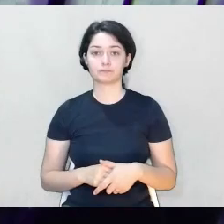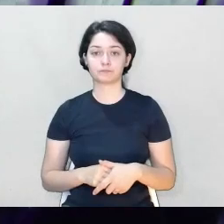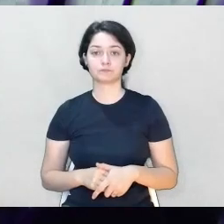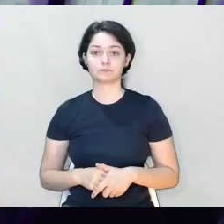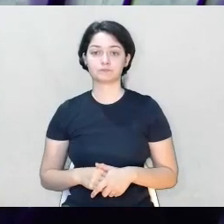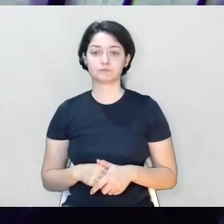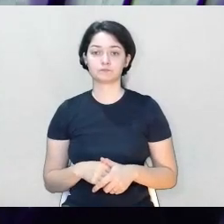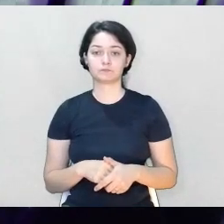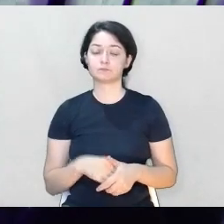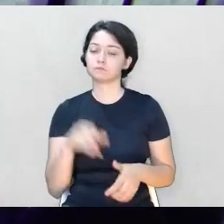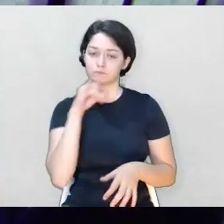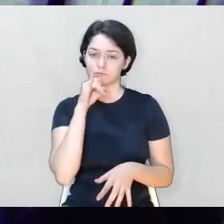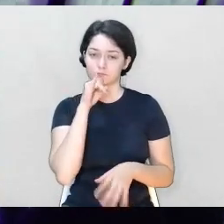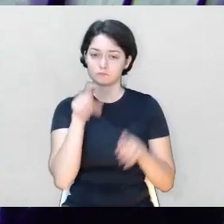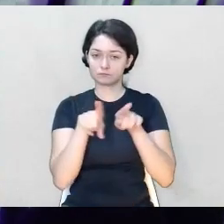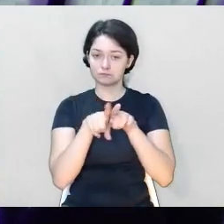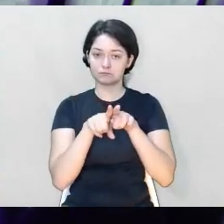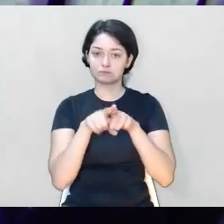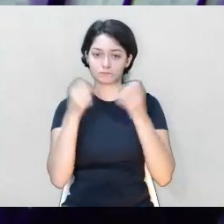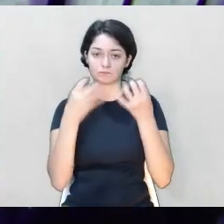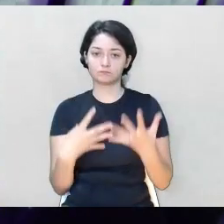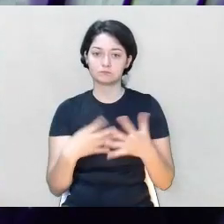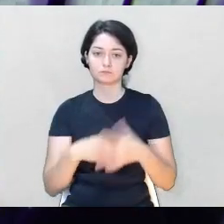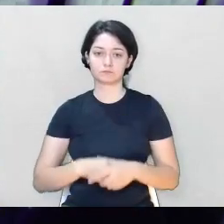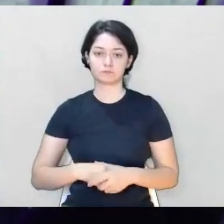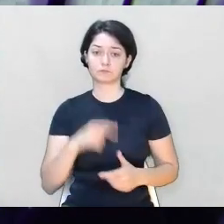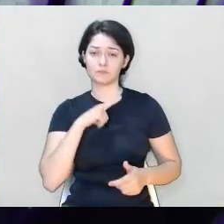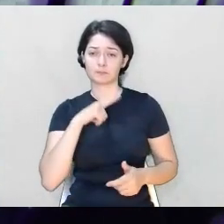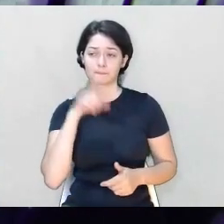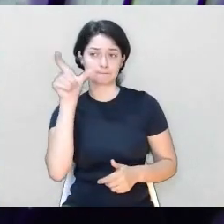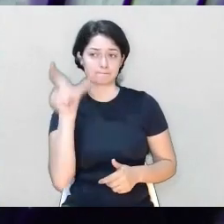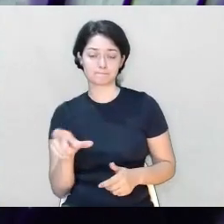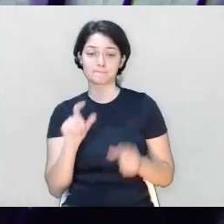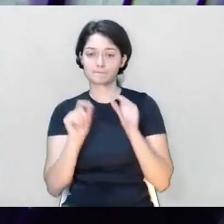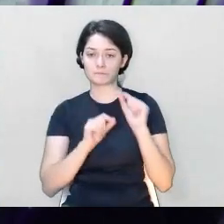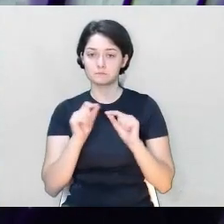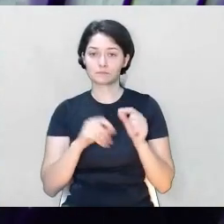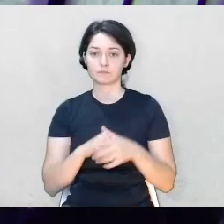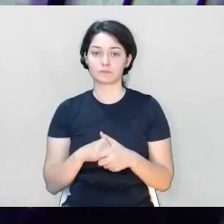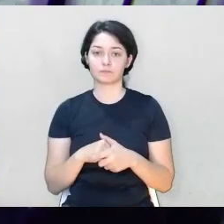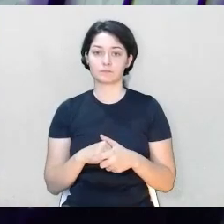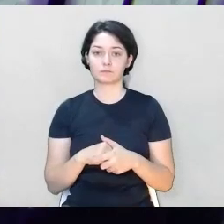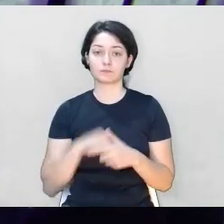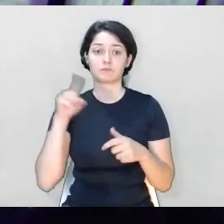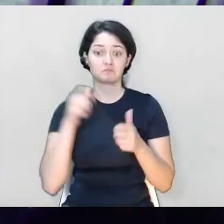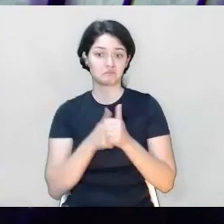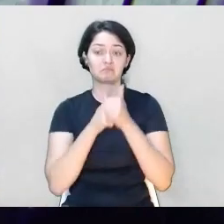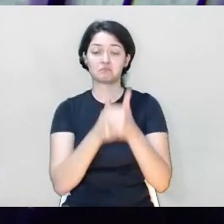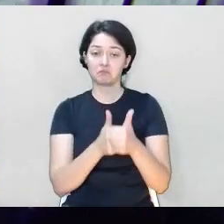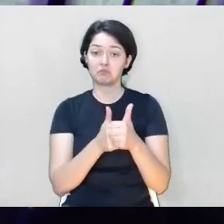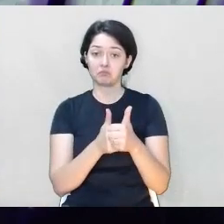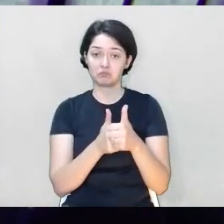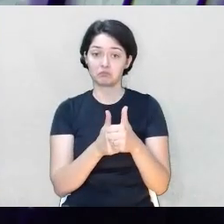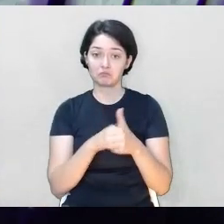logic. To give you an idea of what I'm talking about, we brought someone to talk to you who is going